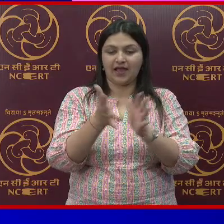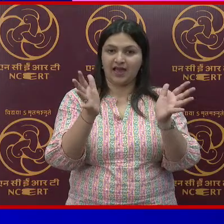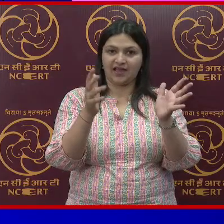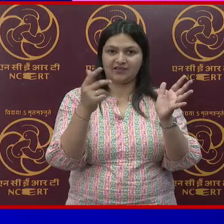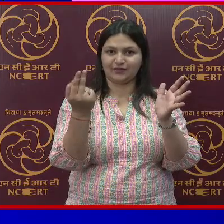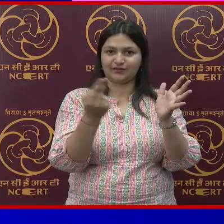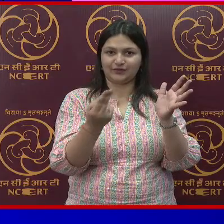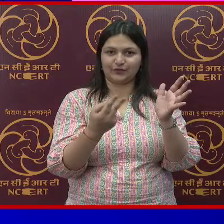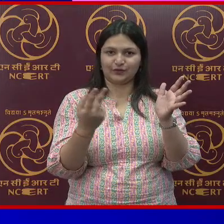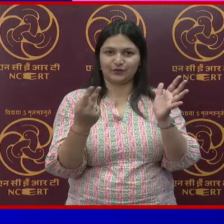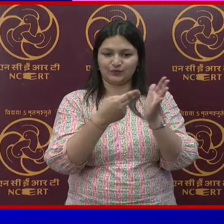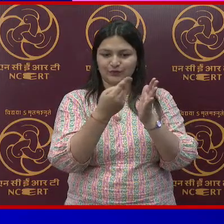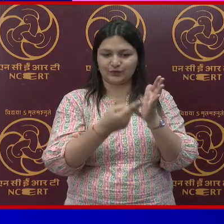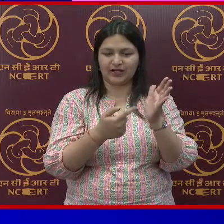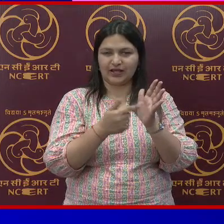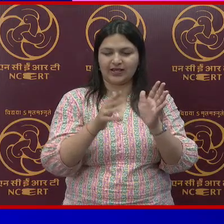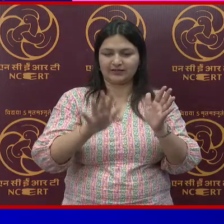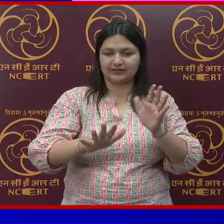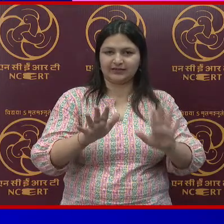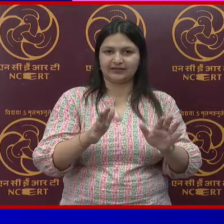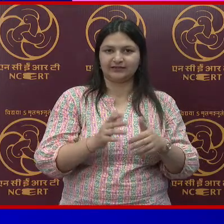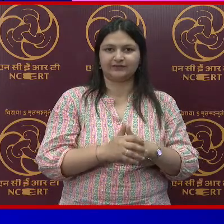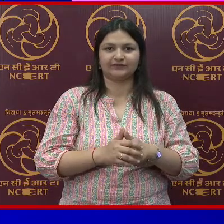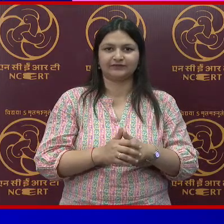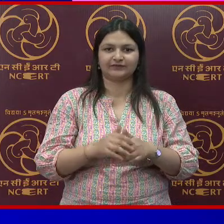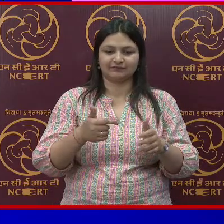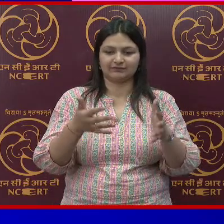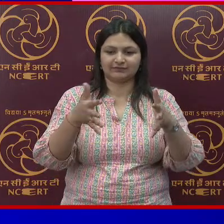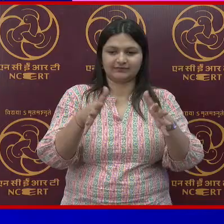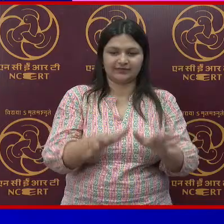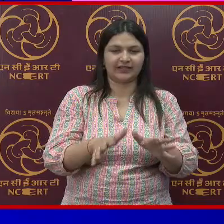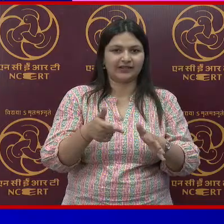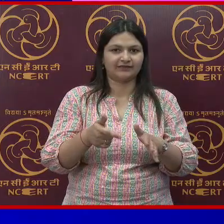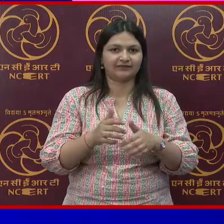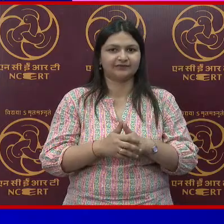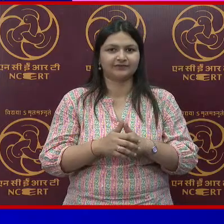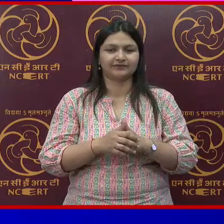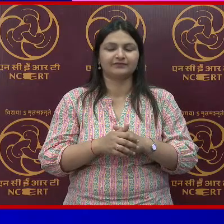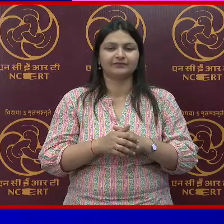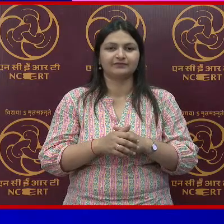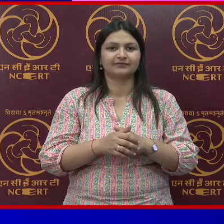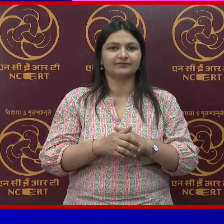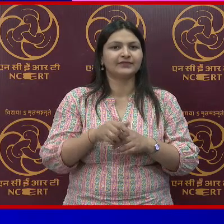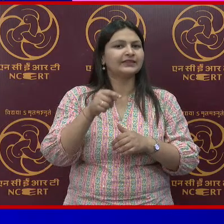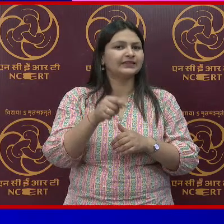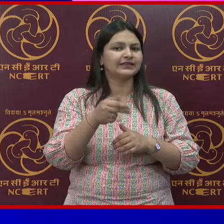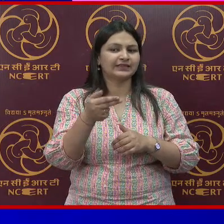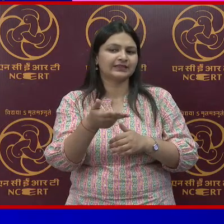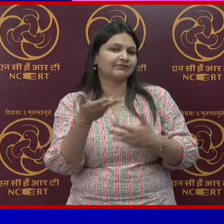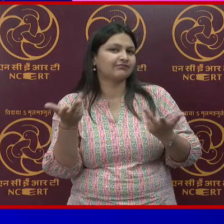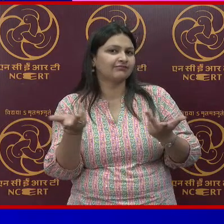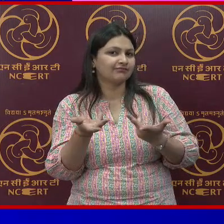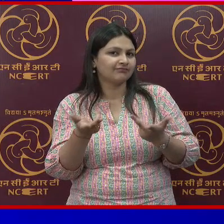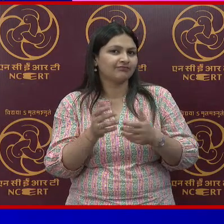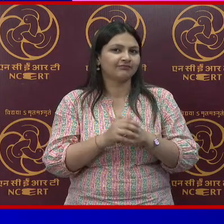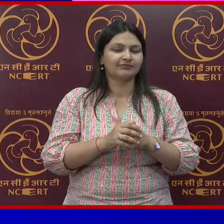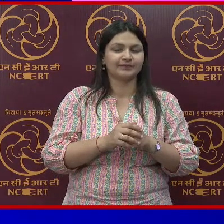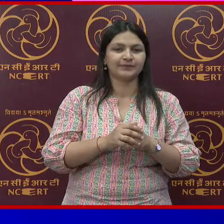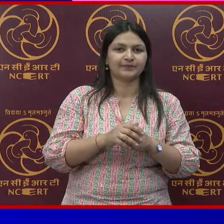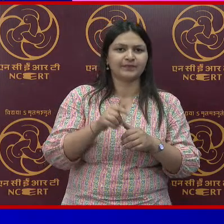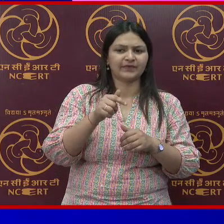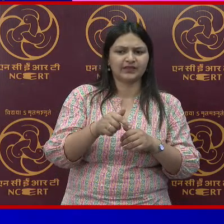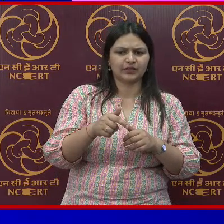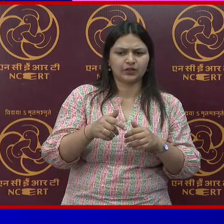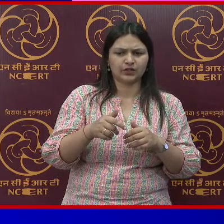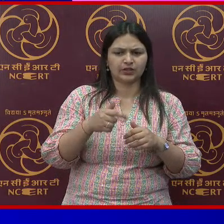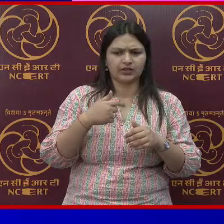Two palms. Two of our body, like yes, two palms. They are put together, and then do you know what are these little body